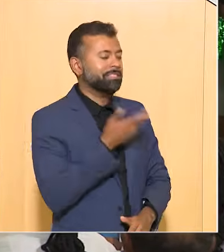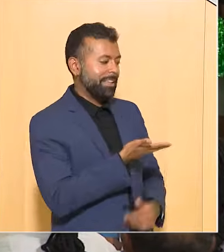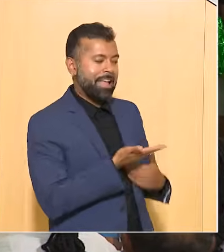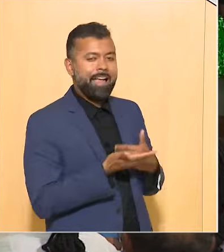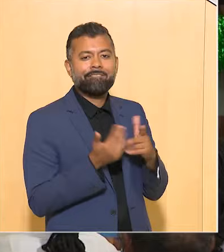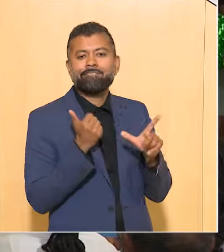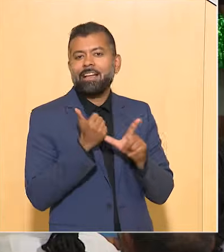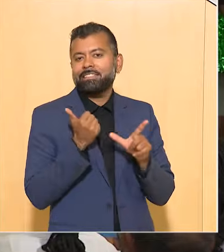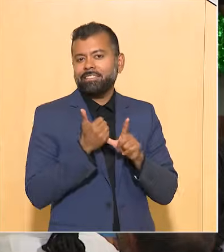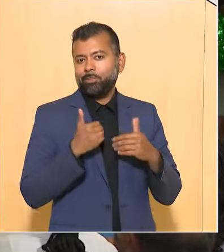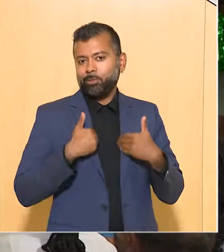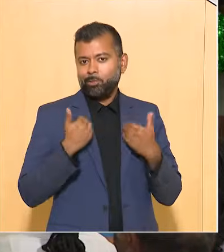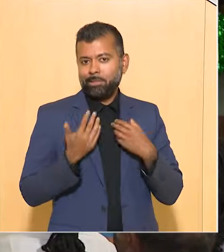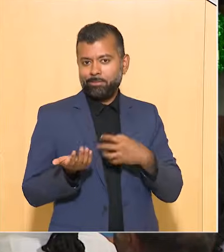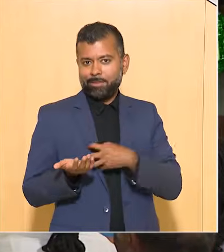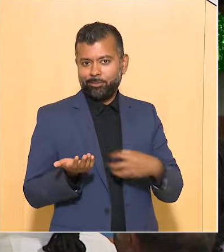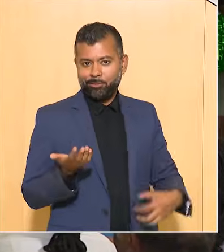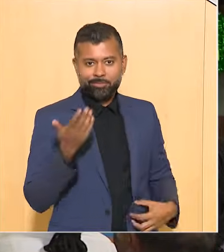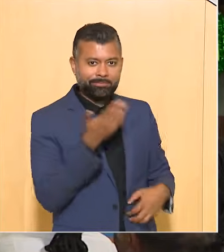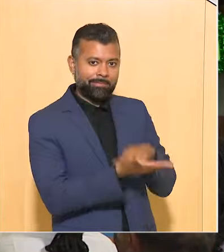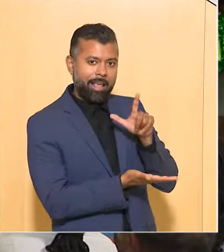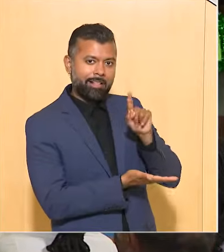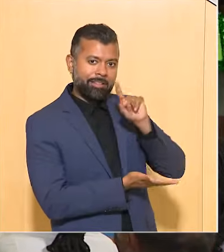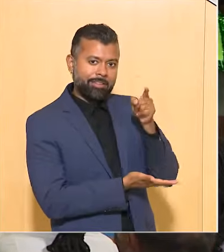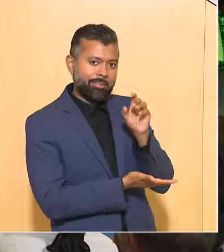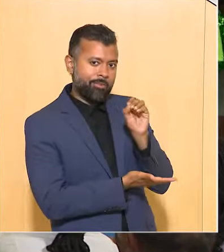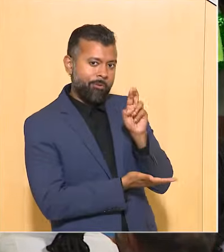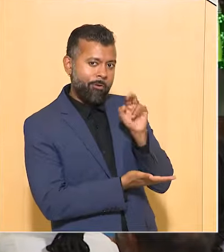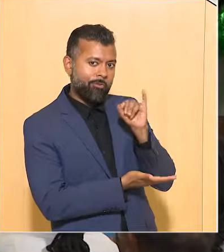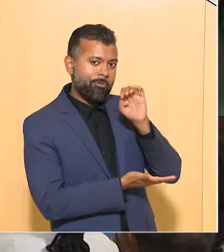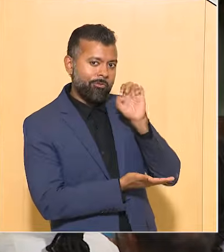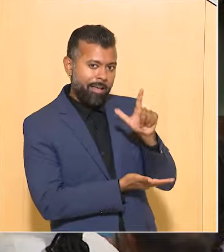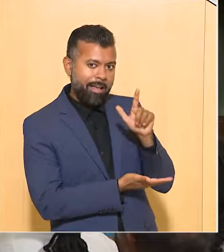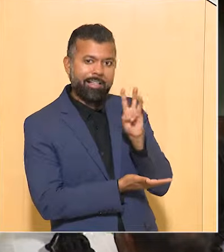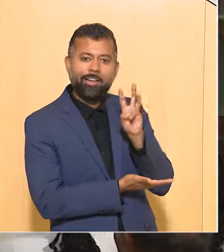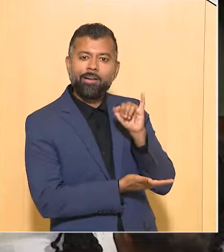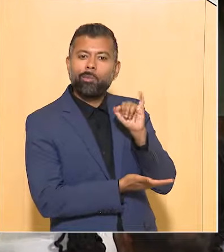Muriel Wilkins, the deputy youth mayor.